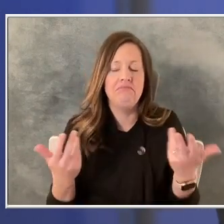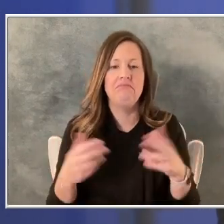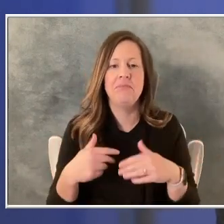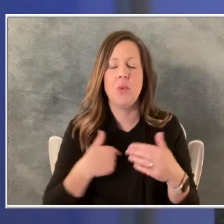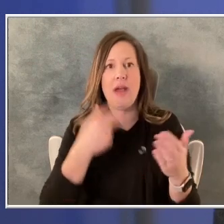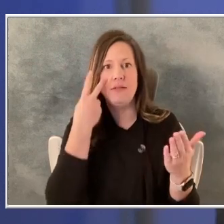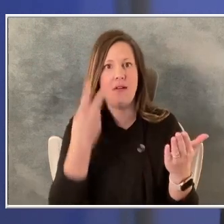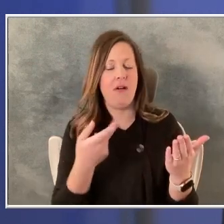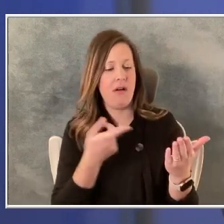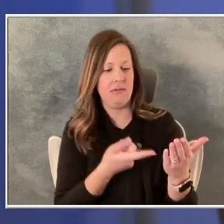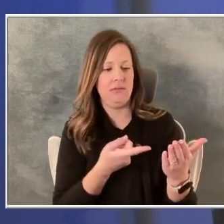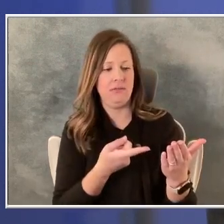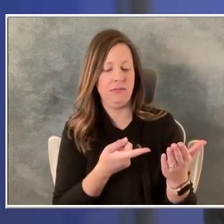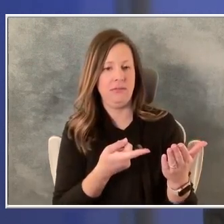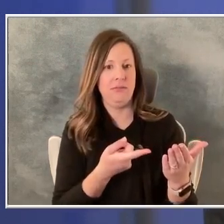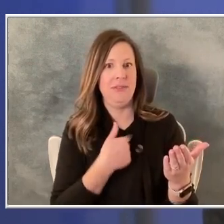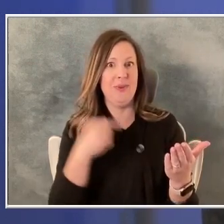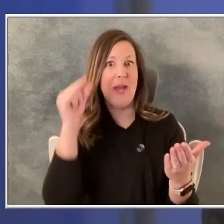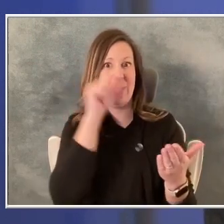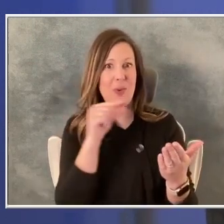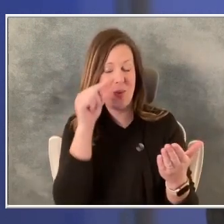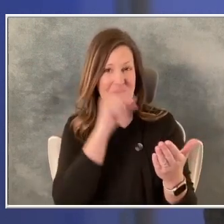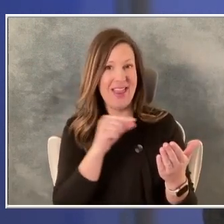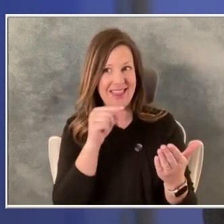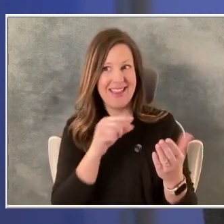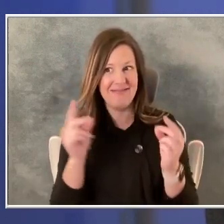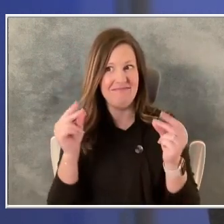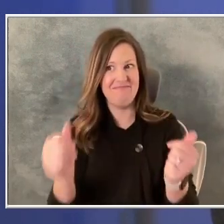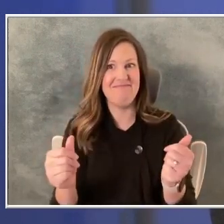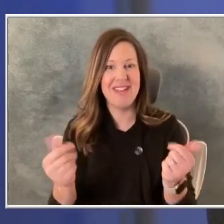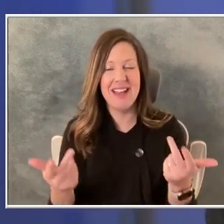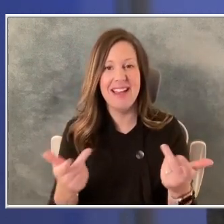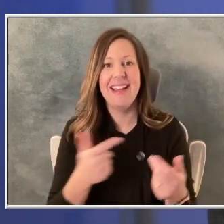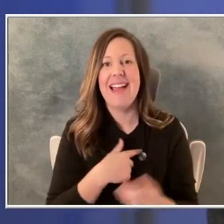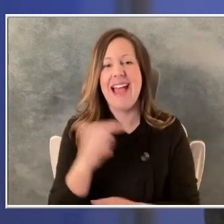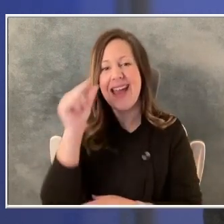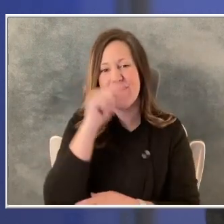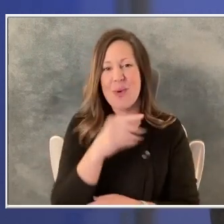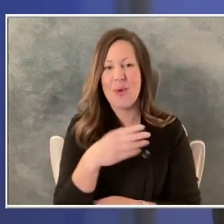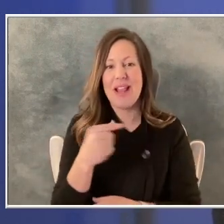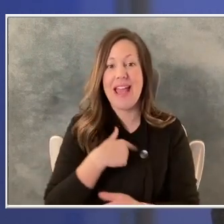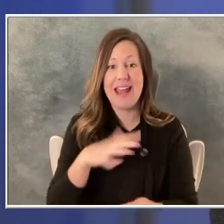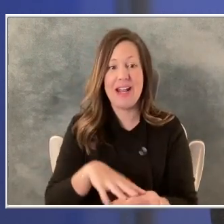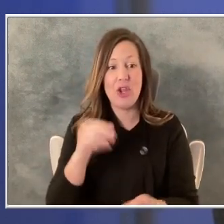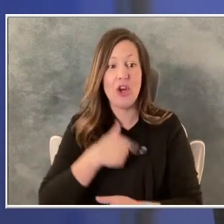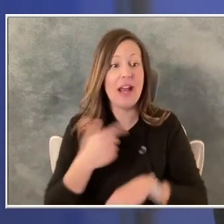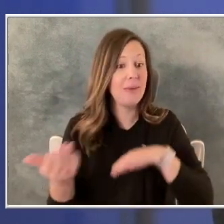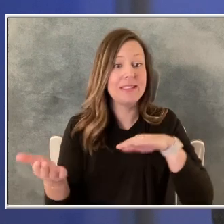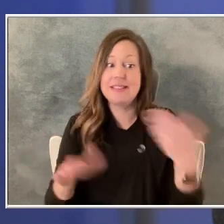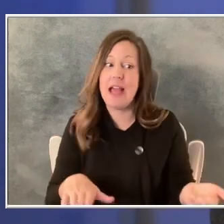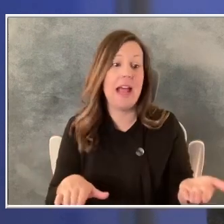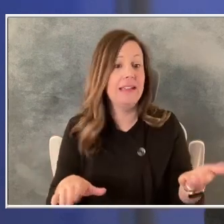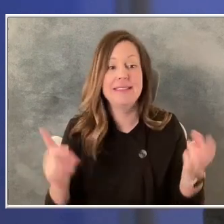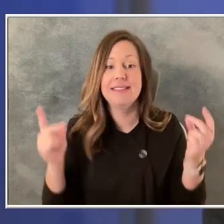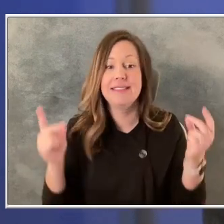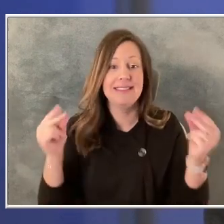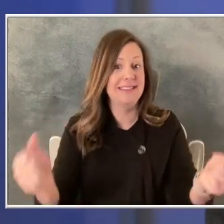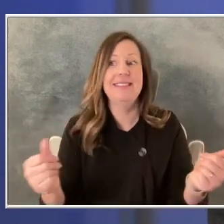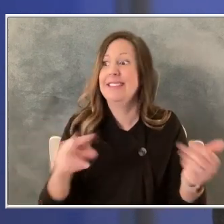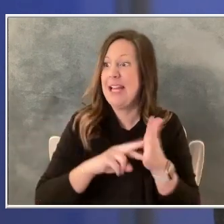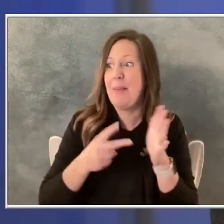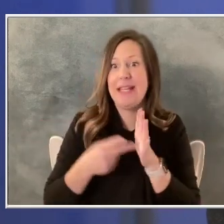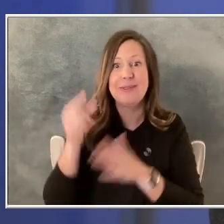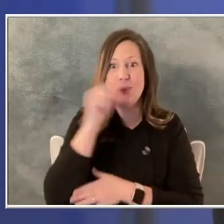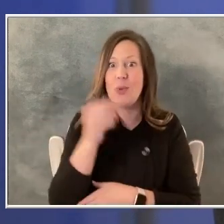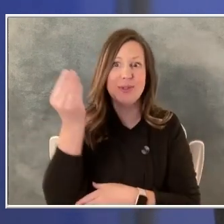everybody does is Google. they Google. So I Googled and learned I was dying. That's basically what Google told me. Right. So